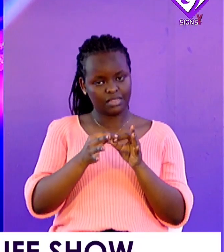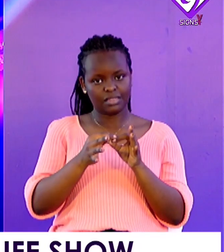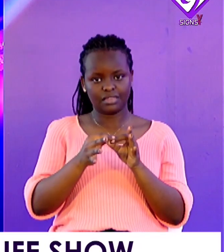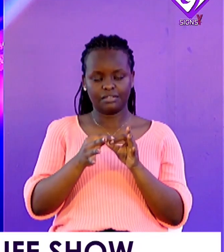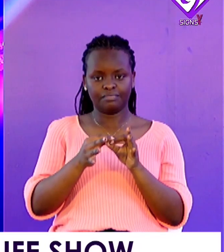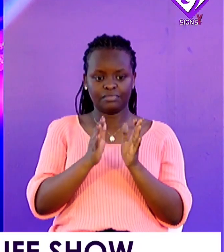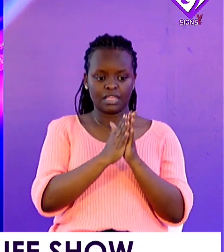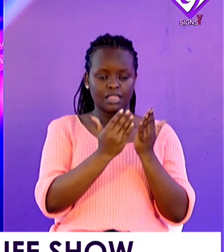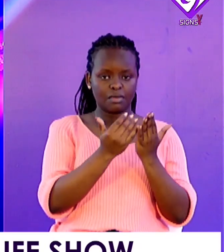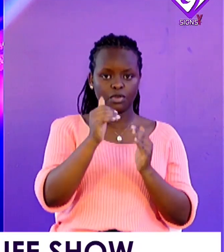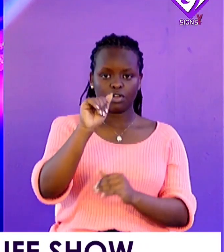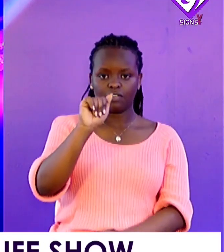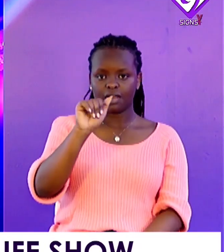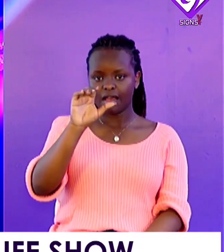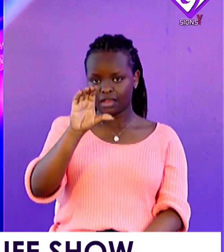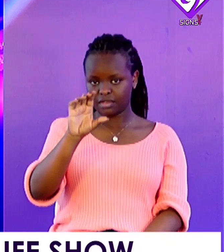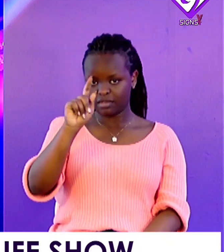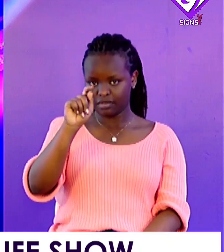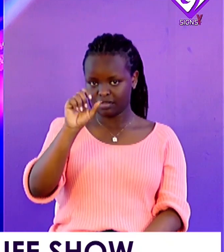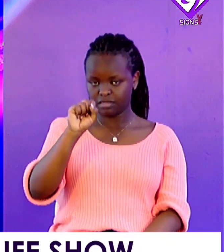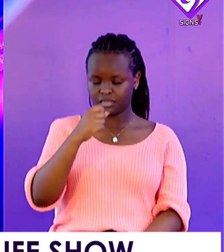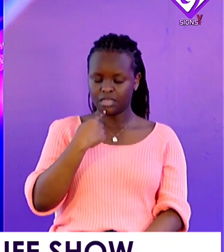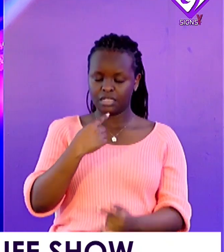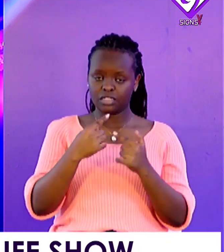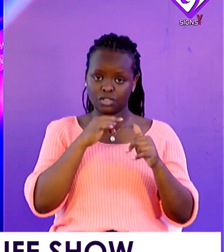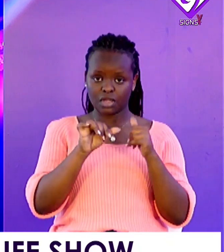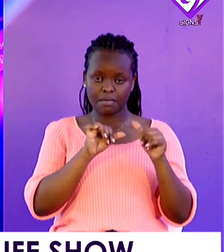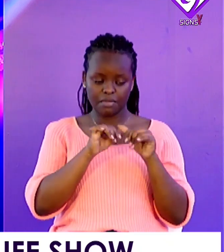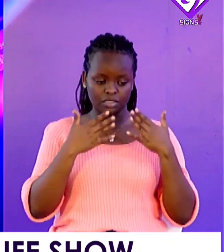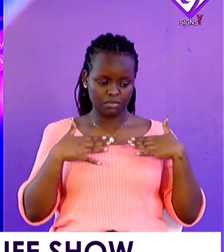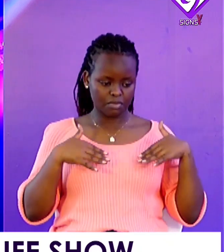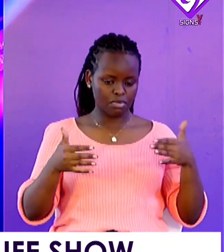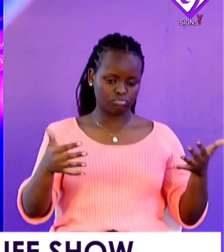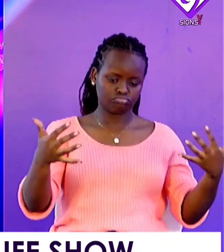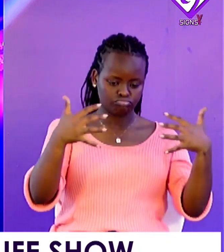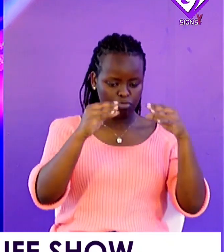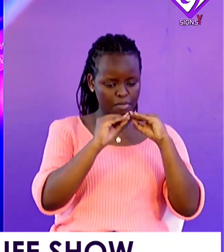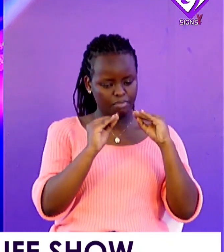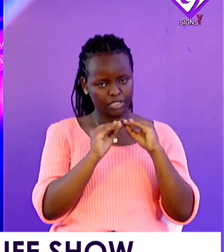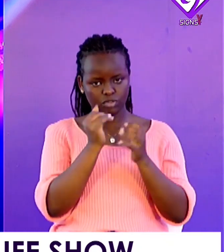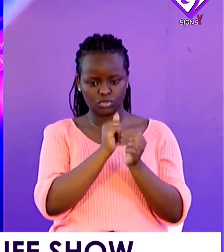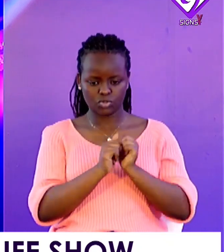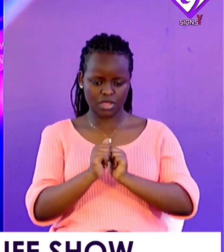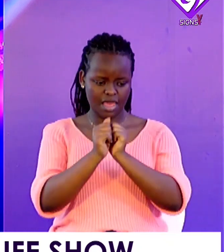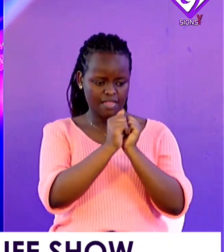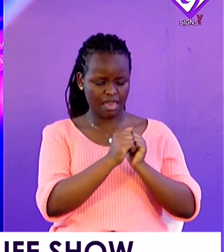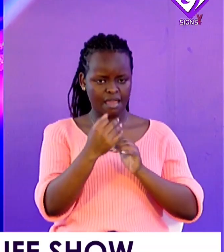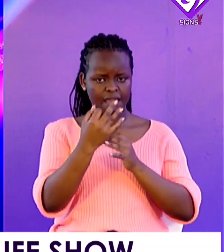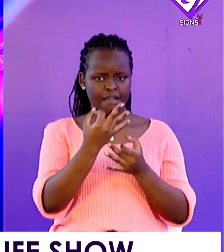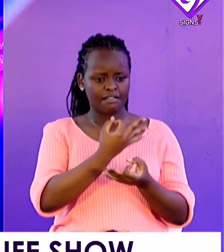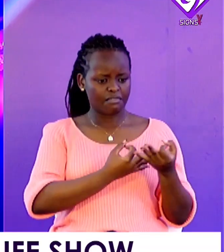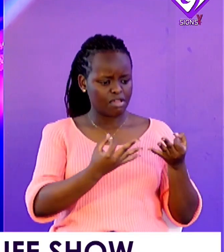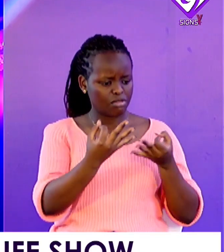the book of Acts talks about where people gather together, they share and they fellowship, whether in their